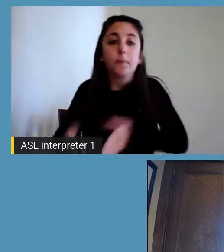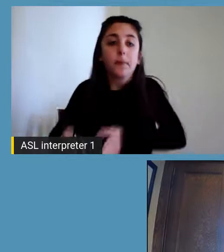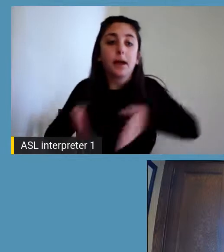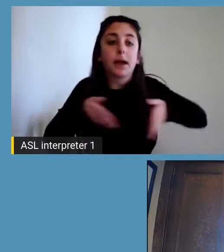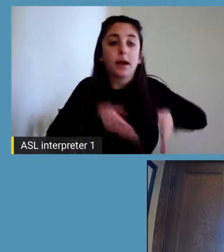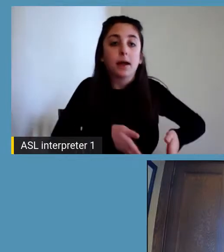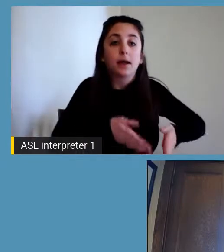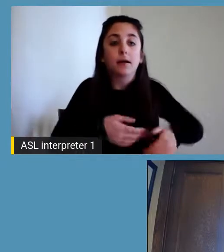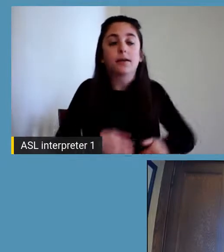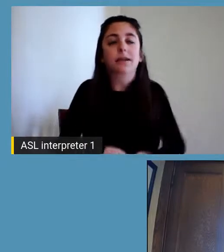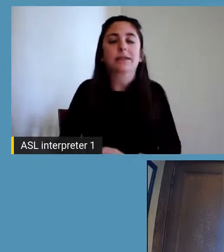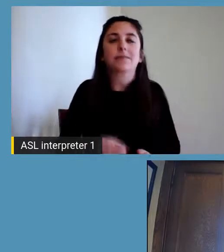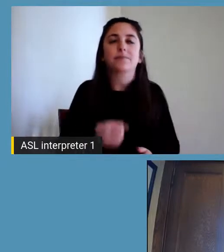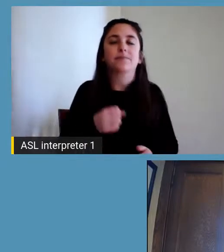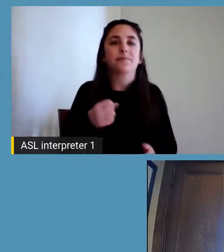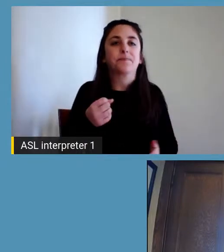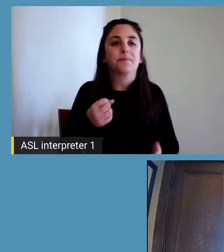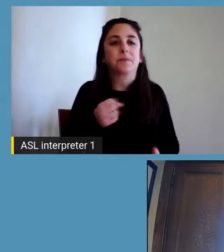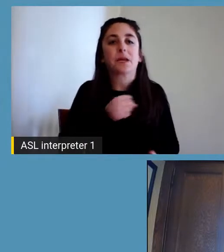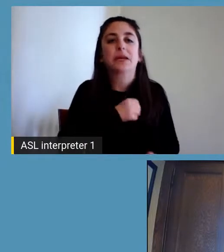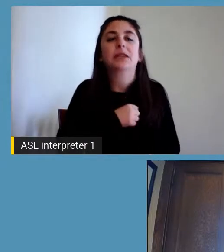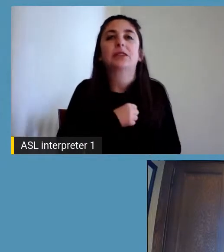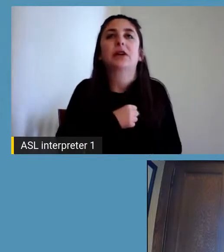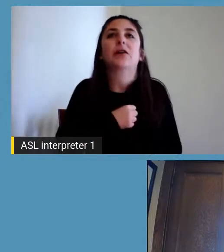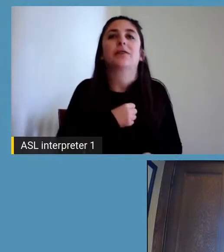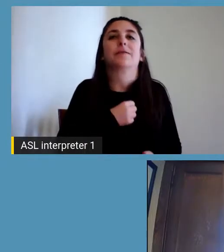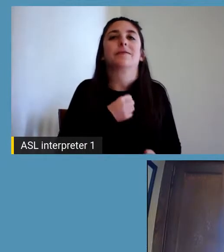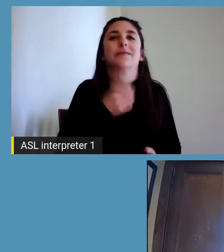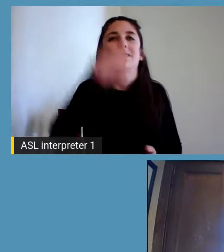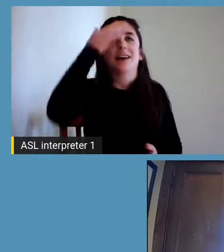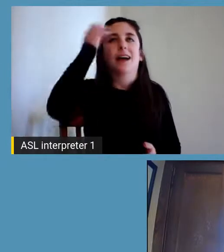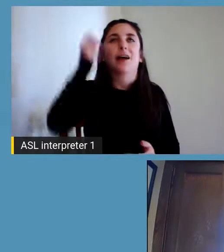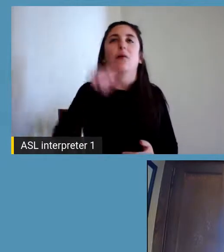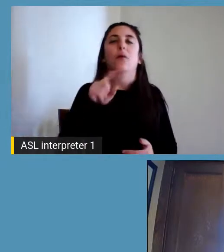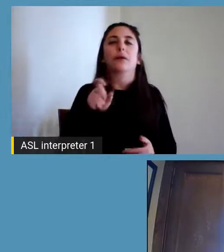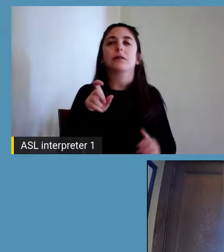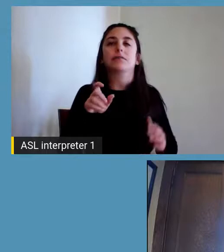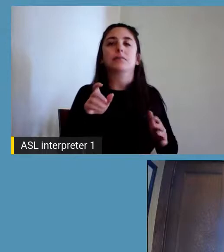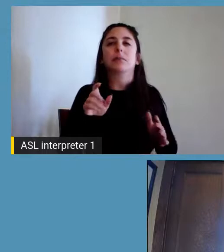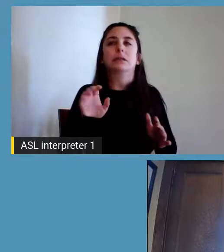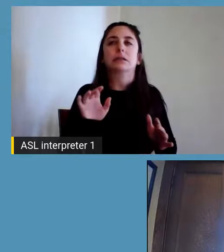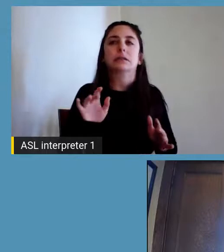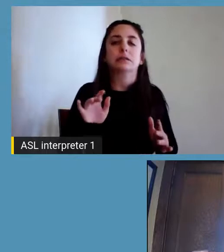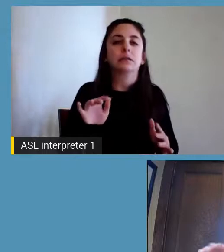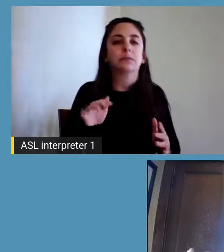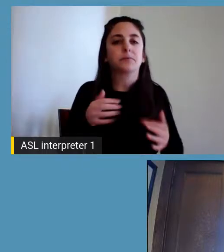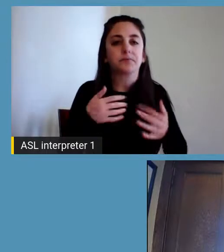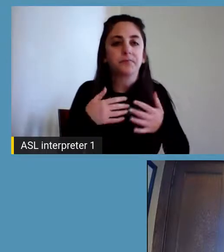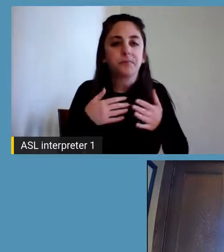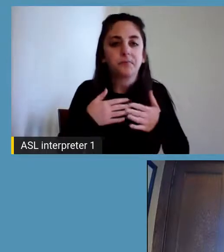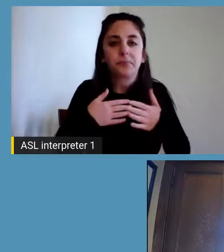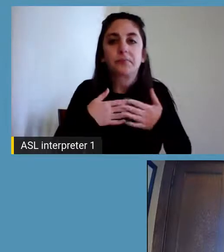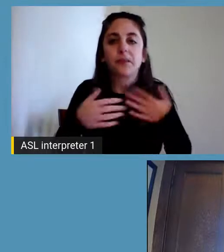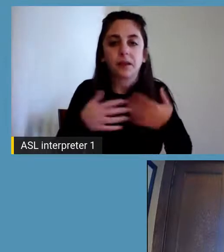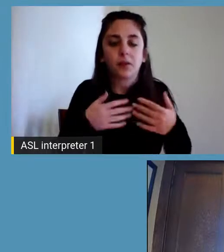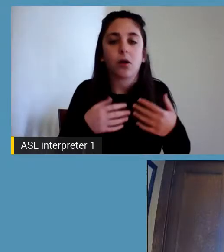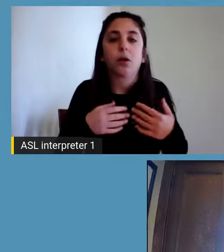sorry, I'm losing track of the question. Anyways, inner linings and sort of the details